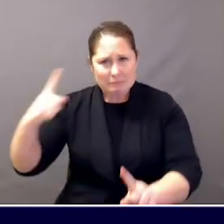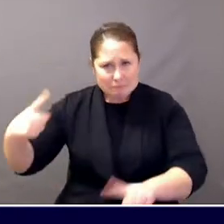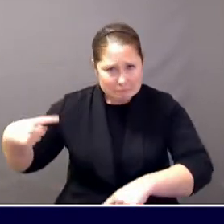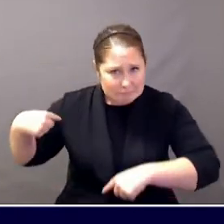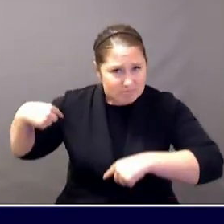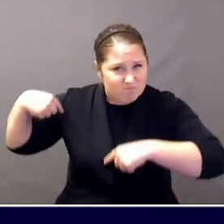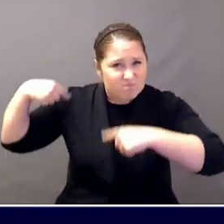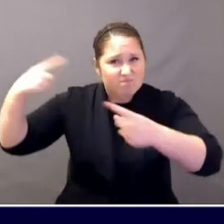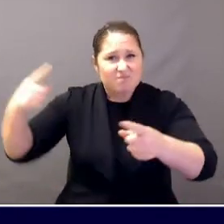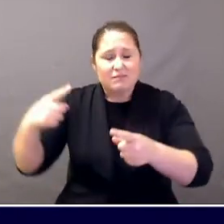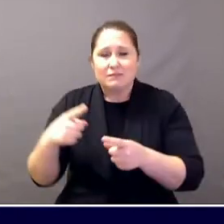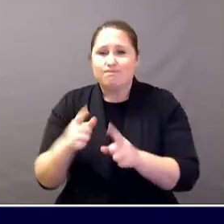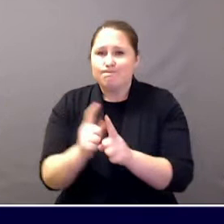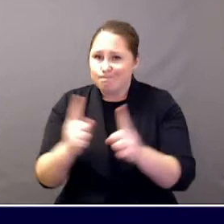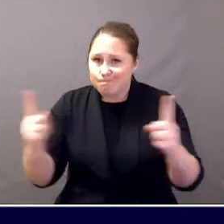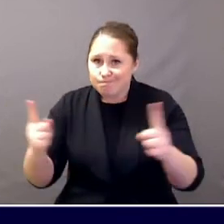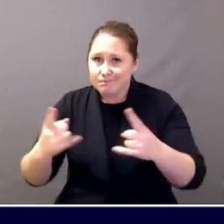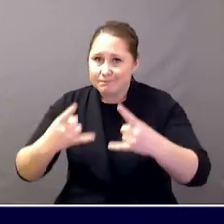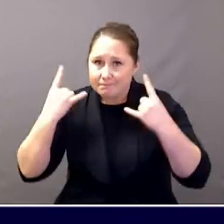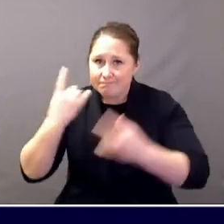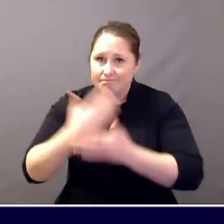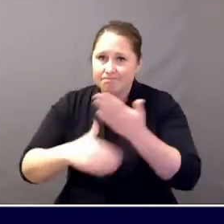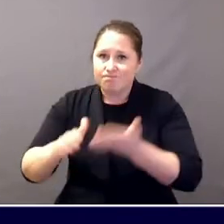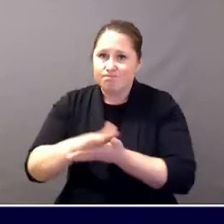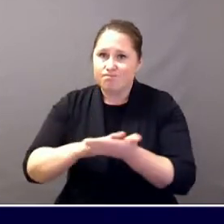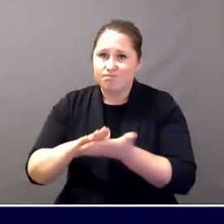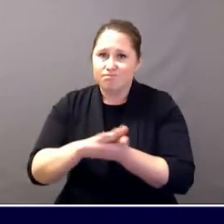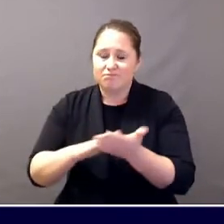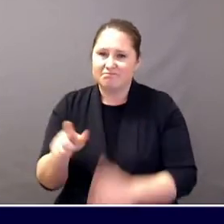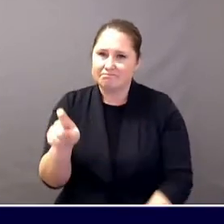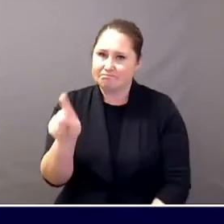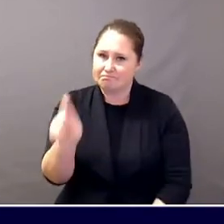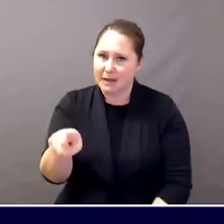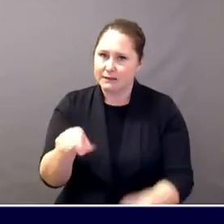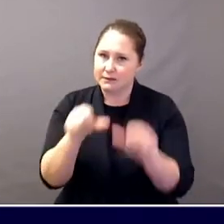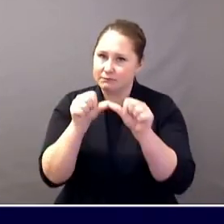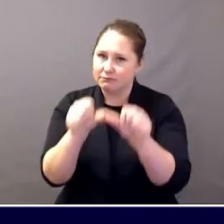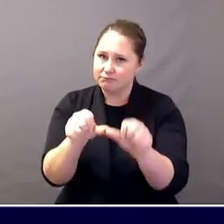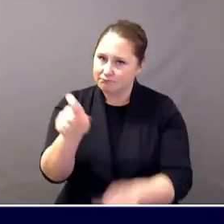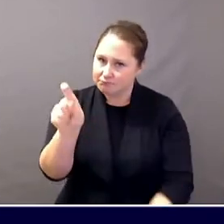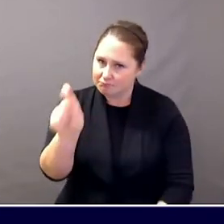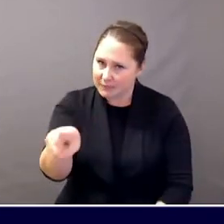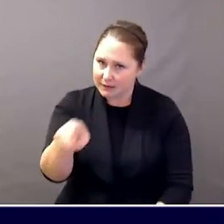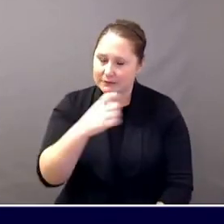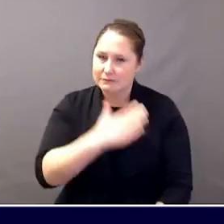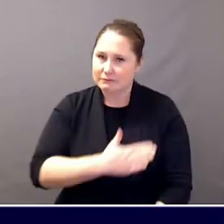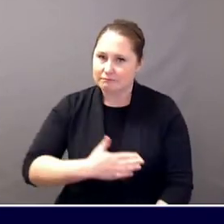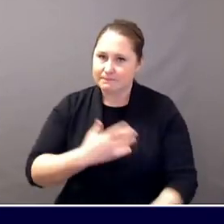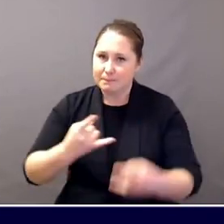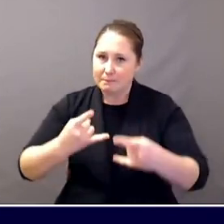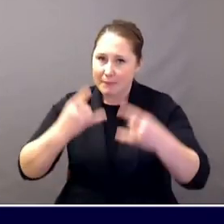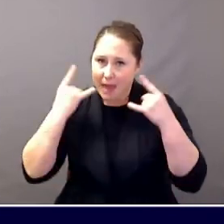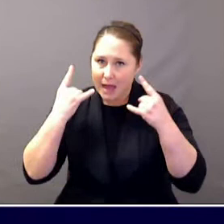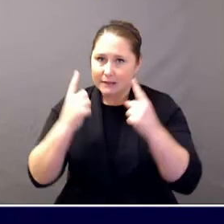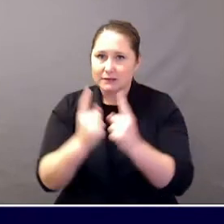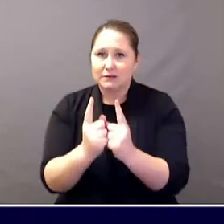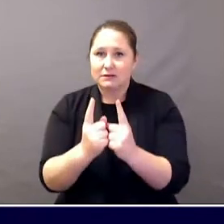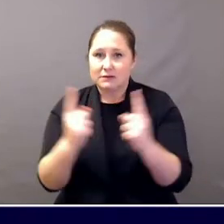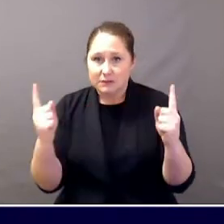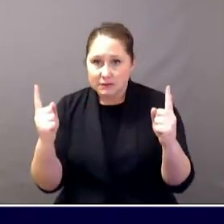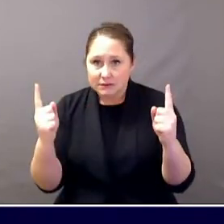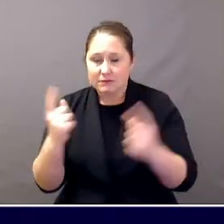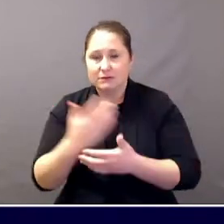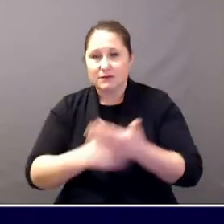long. But the old-fashioned classics, wearing a mask, physically distancing, and avoiding crowds, are just